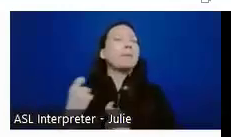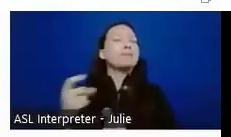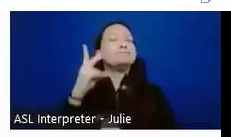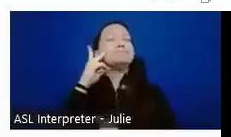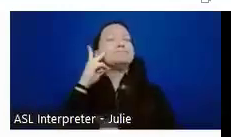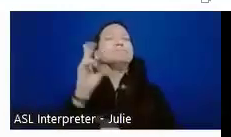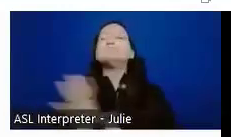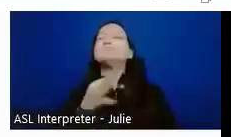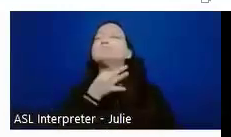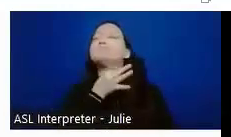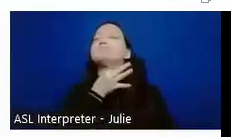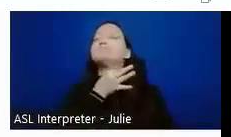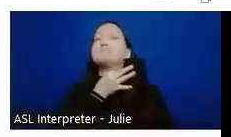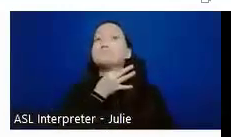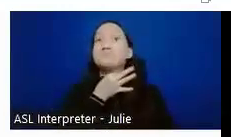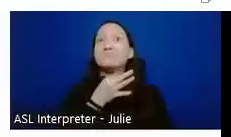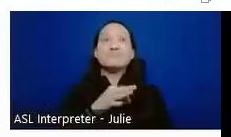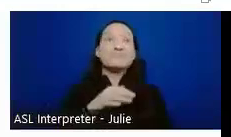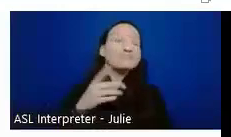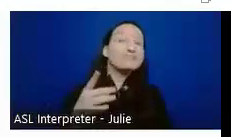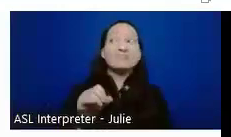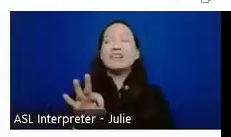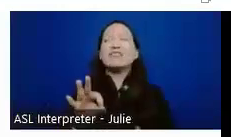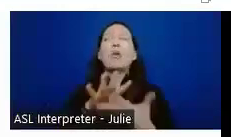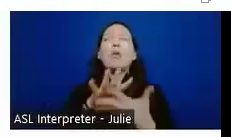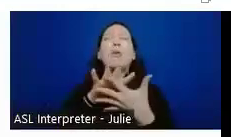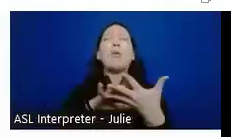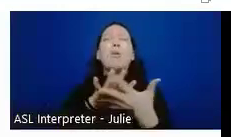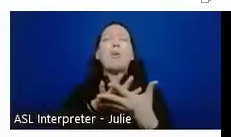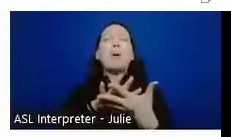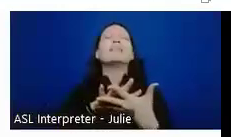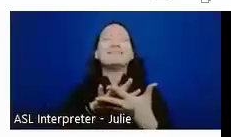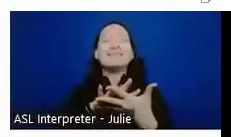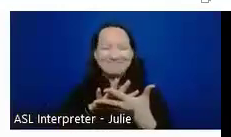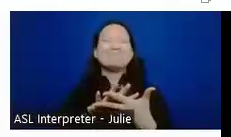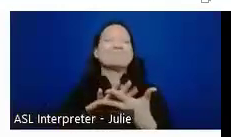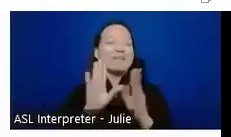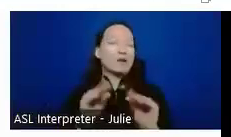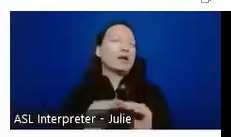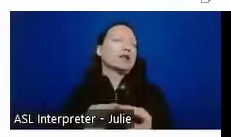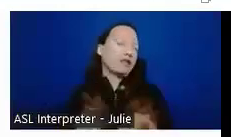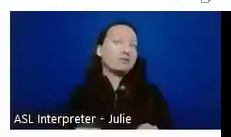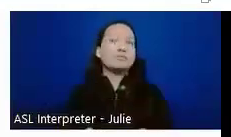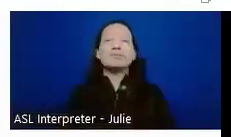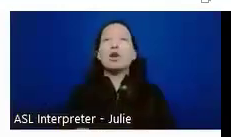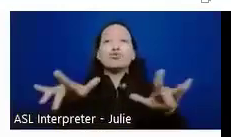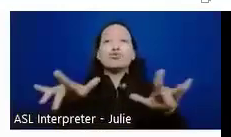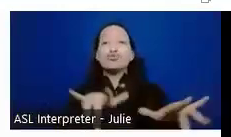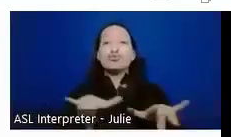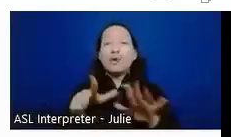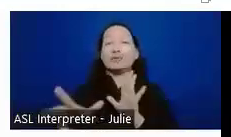you're curious about, clarify anything that needs more explanation. So we're going to turn off the recording.